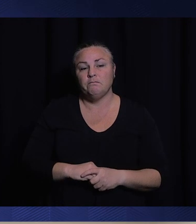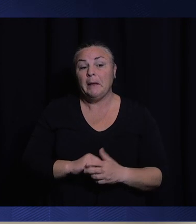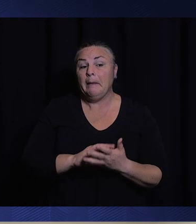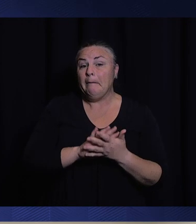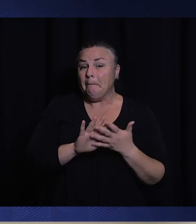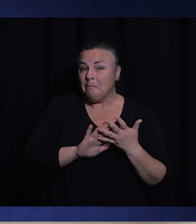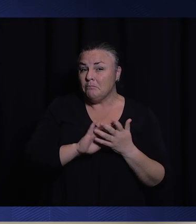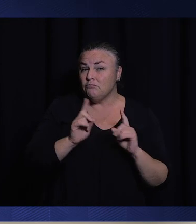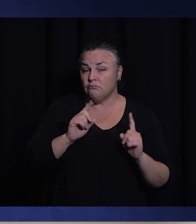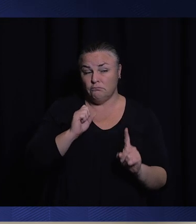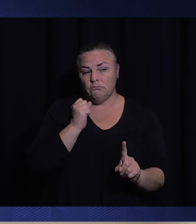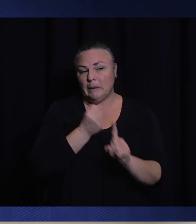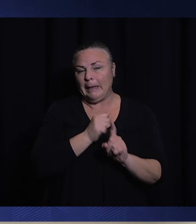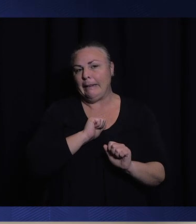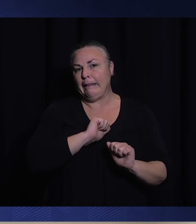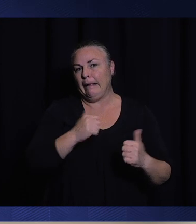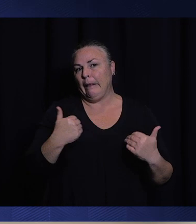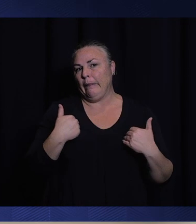enrichment.